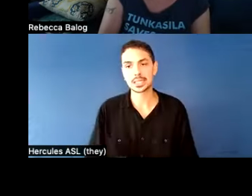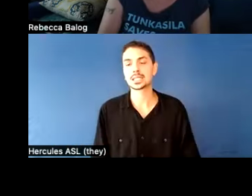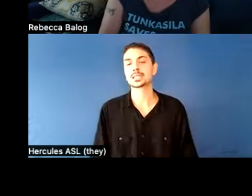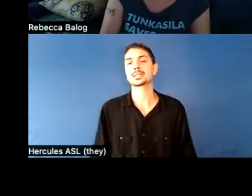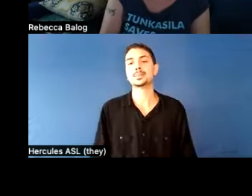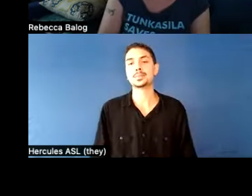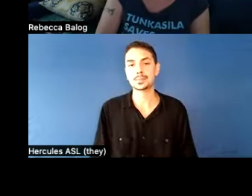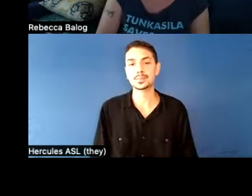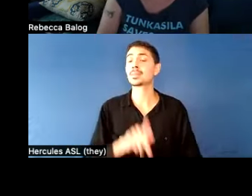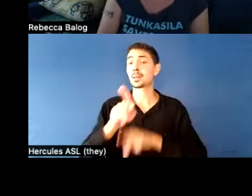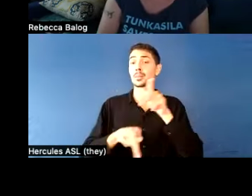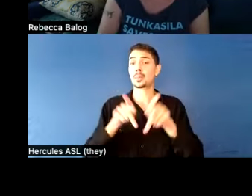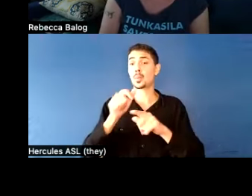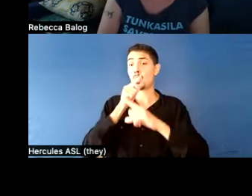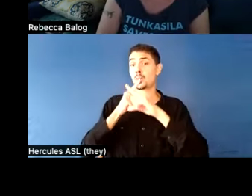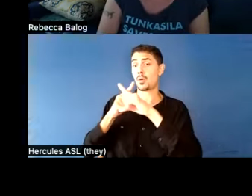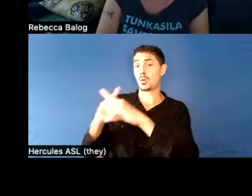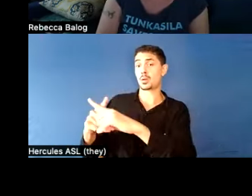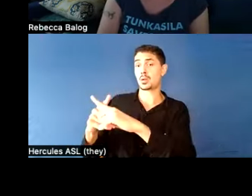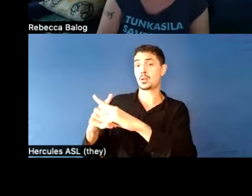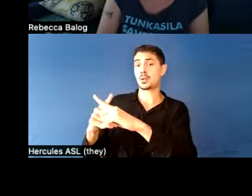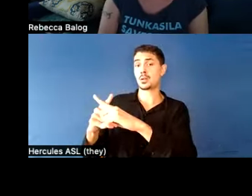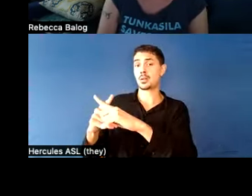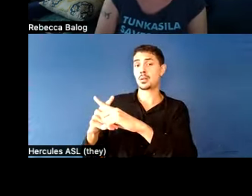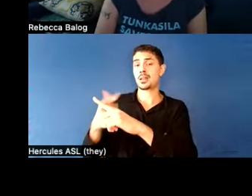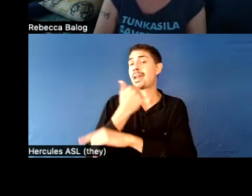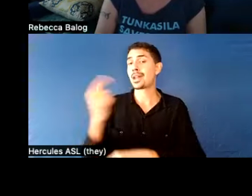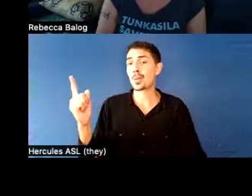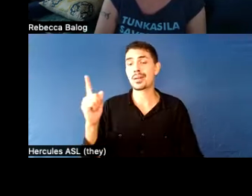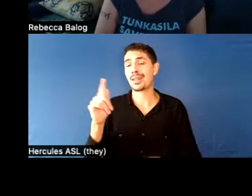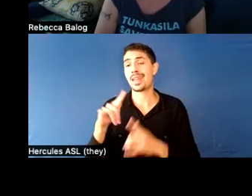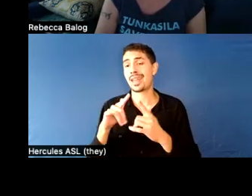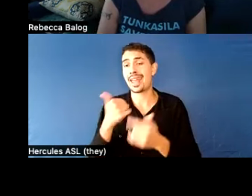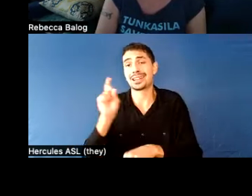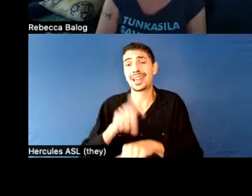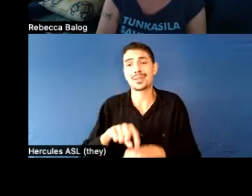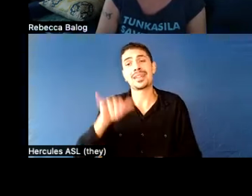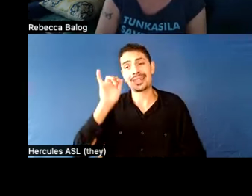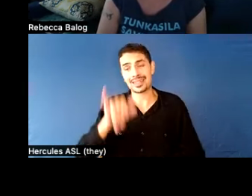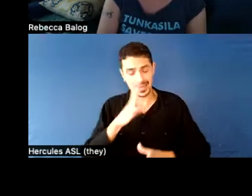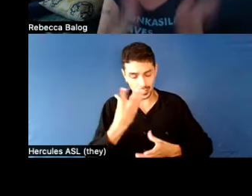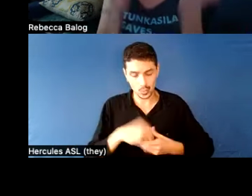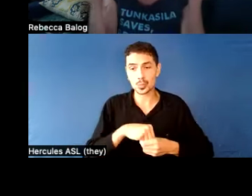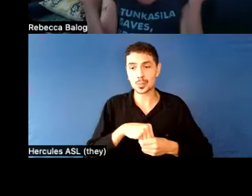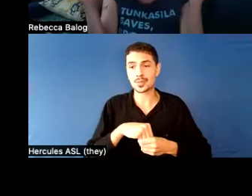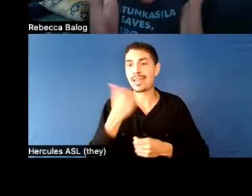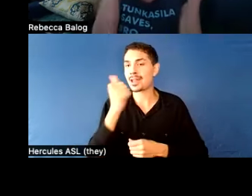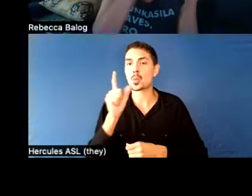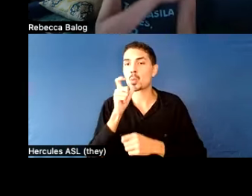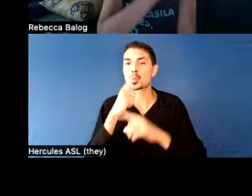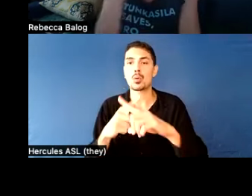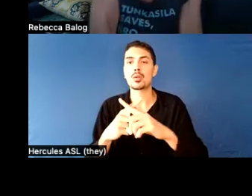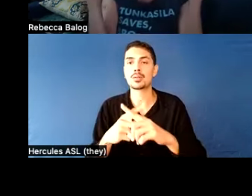others who are targeted who anyone at any time. That's the inclusive piece, that we're that spectrum